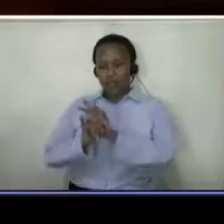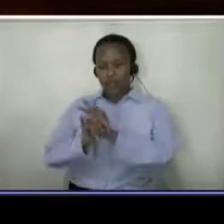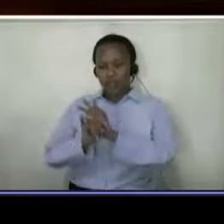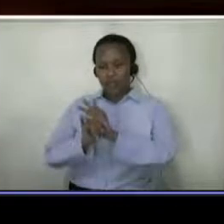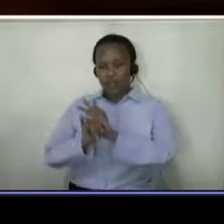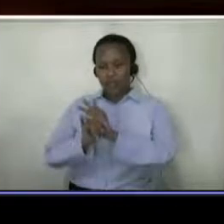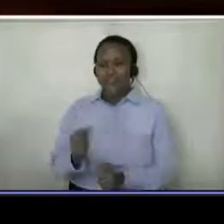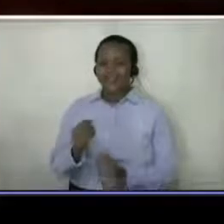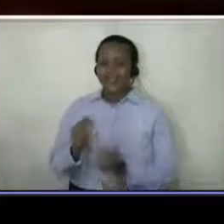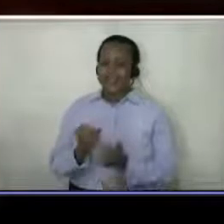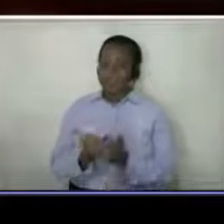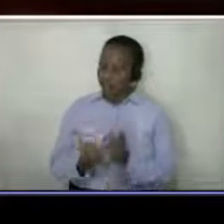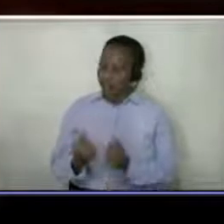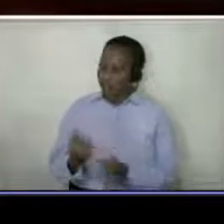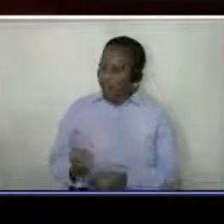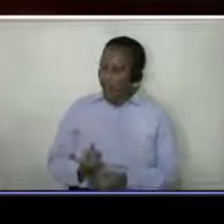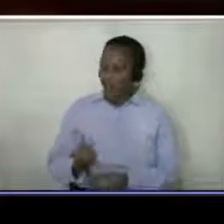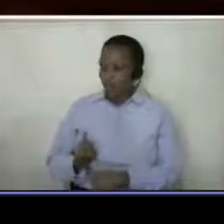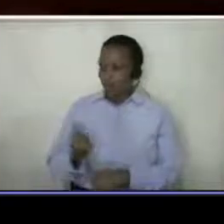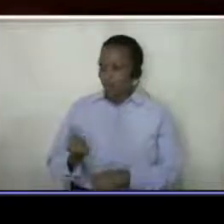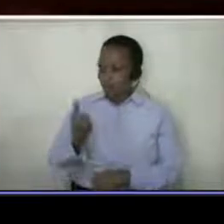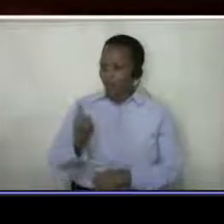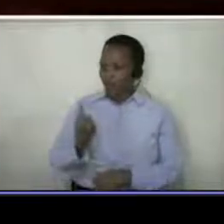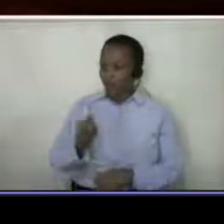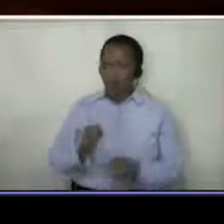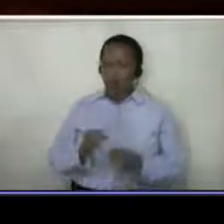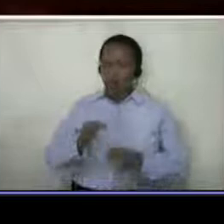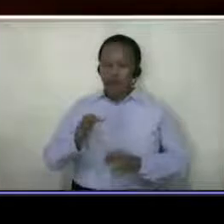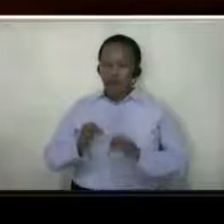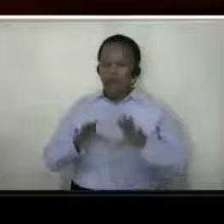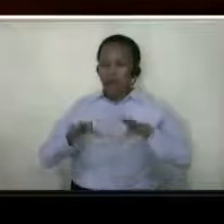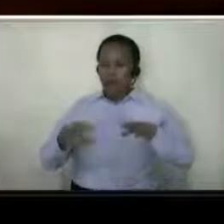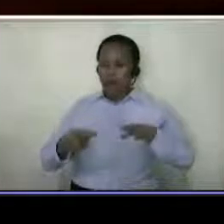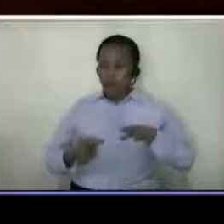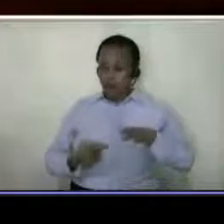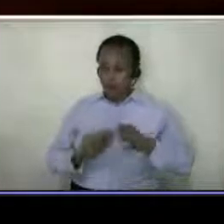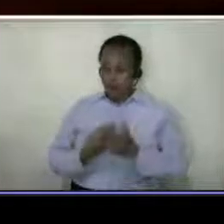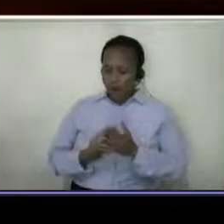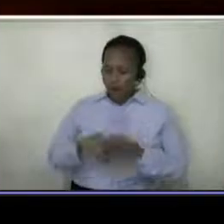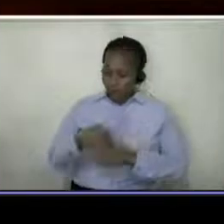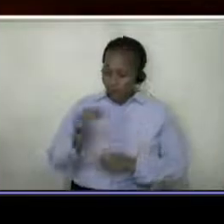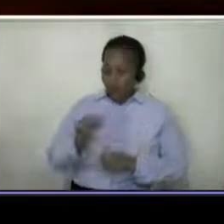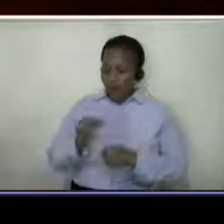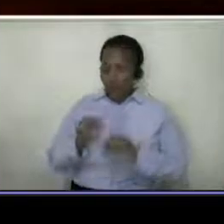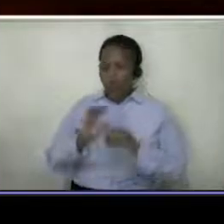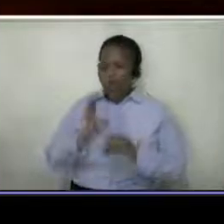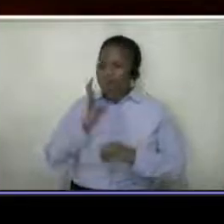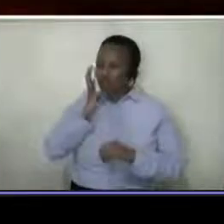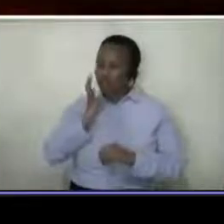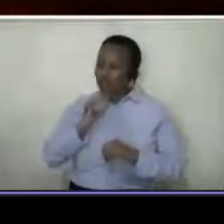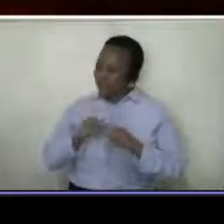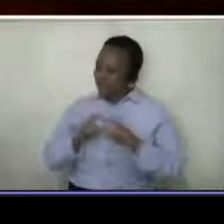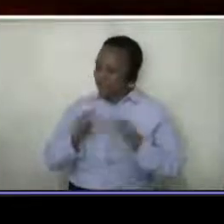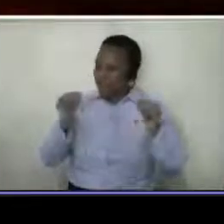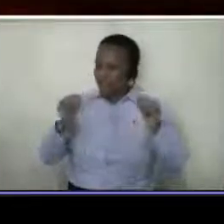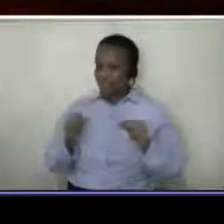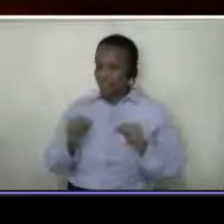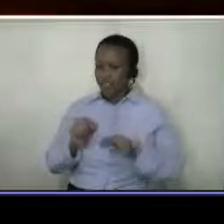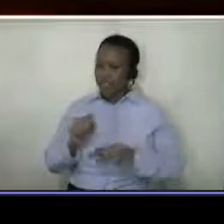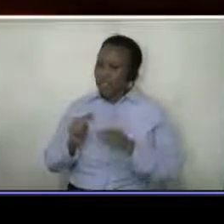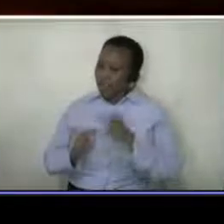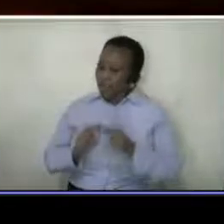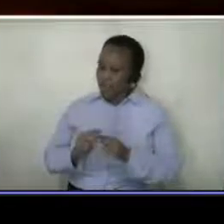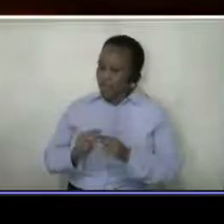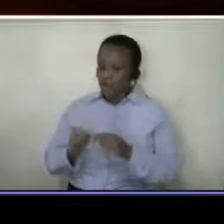party securing an outright majority are over. This is a fact which is being proven time and time and